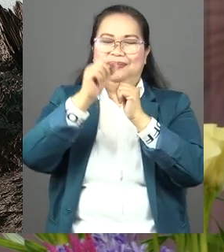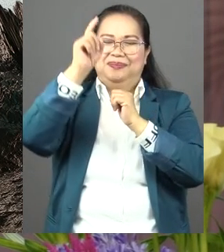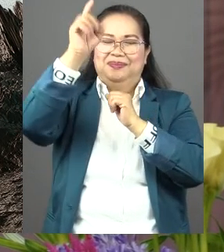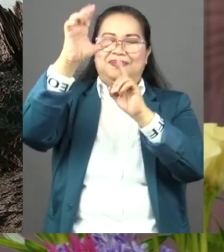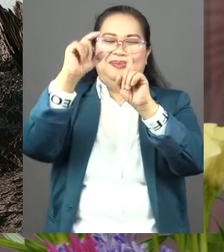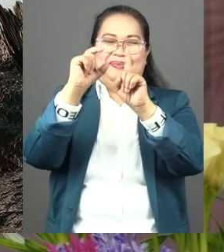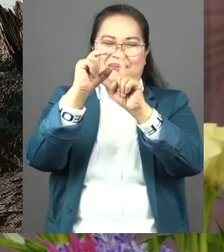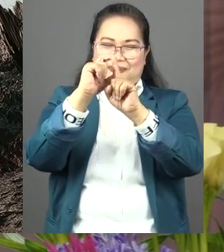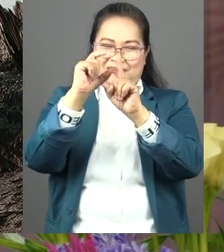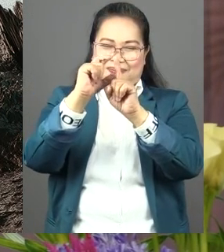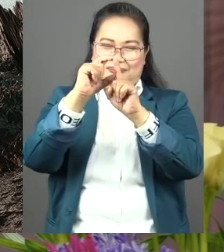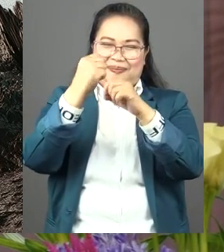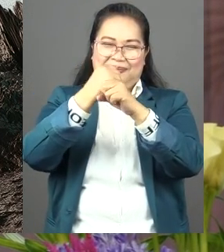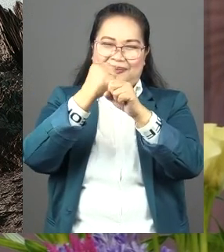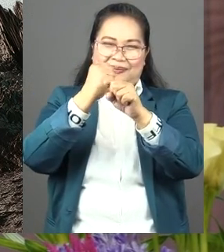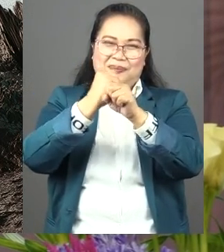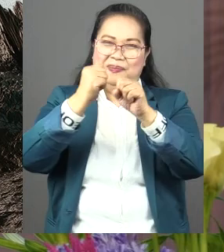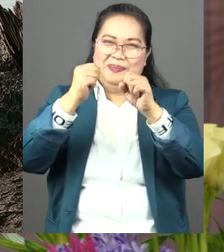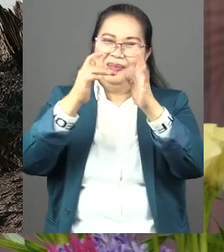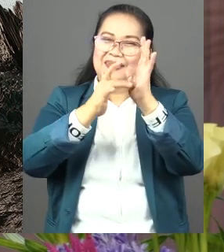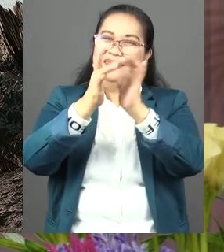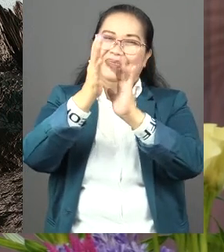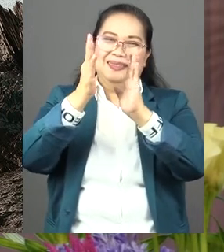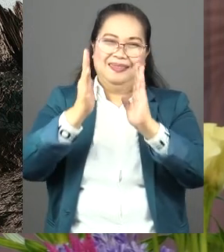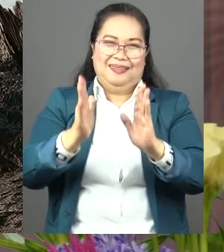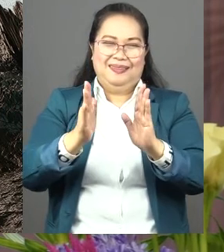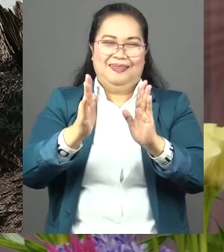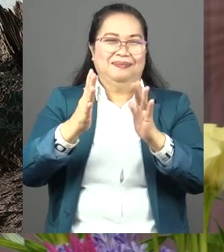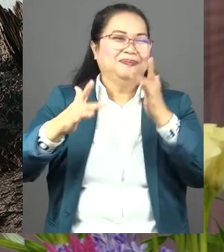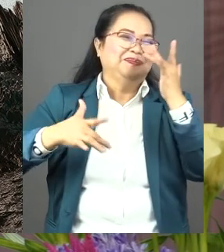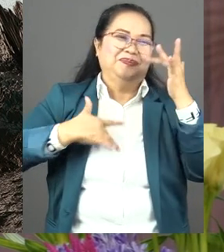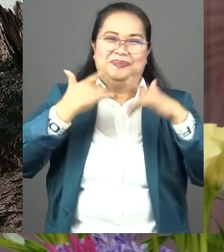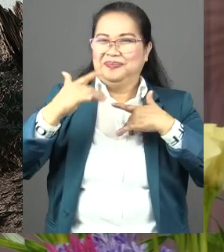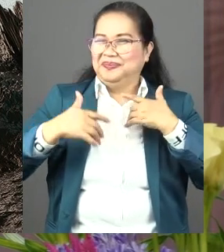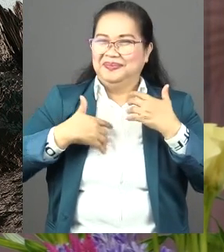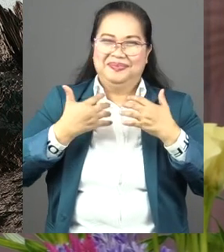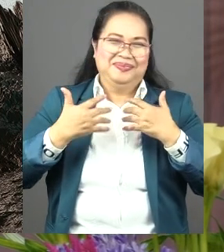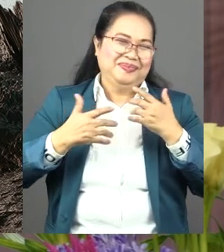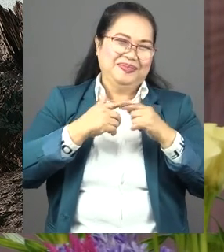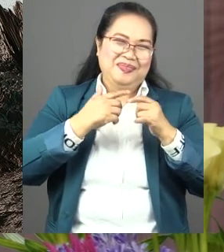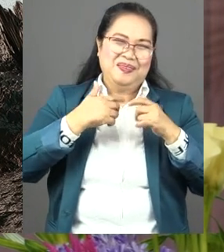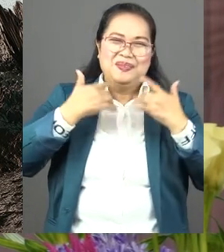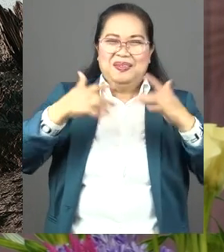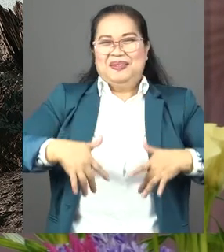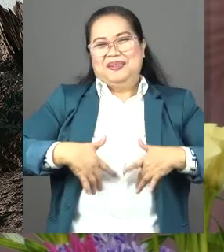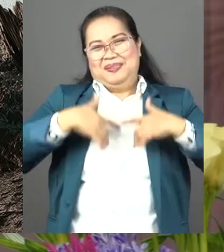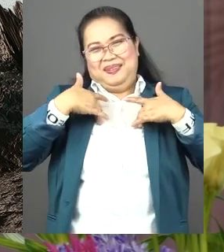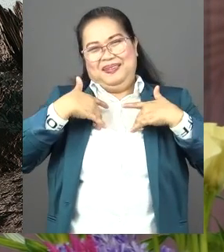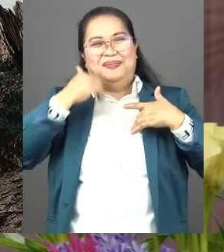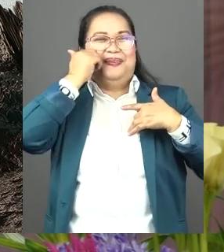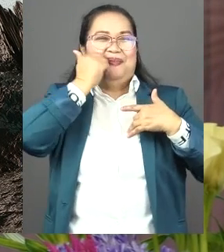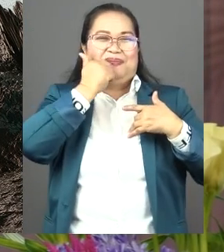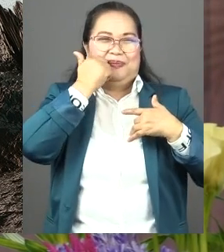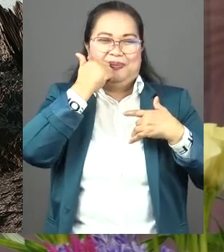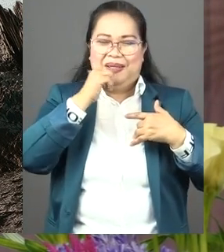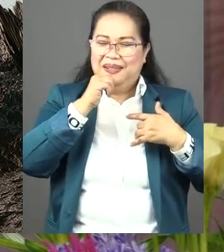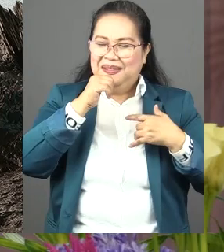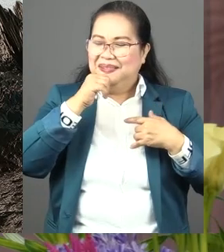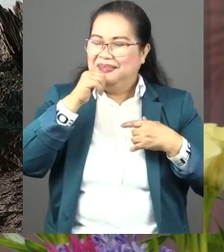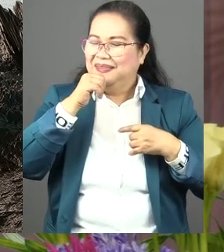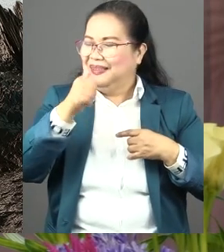word makes Christianity a joy to live out. It is not a